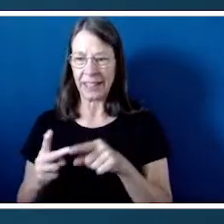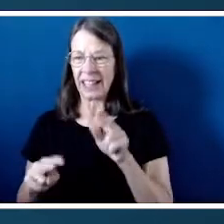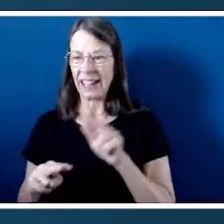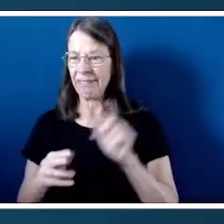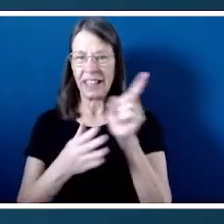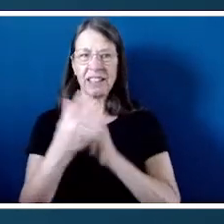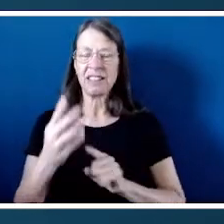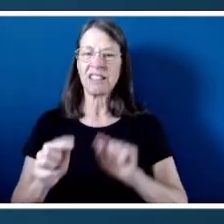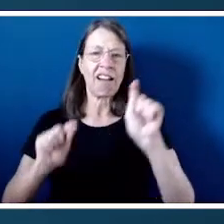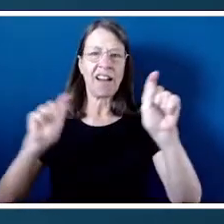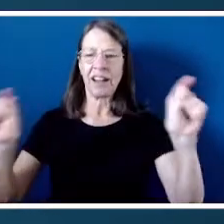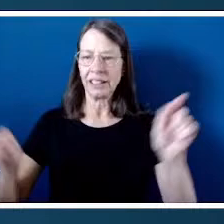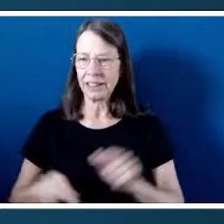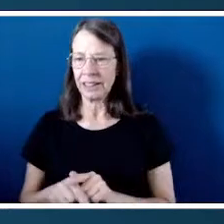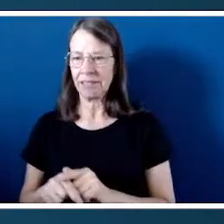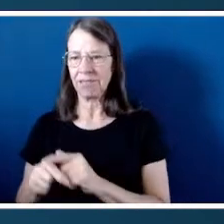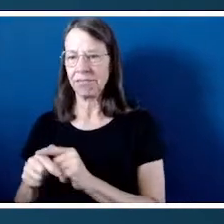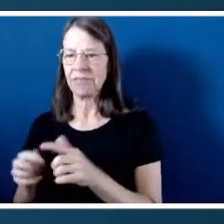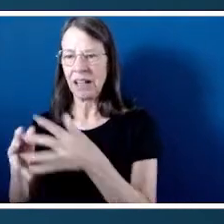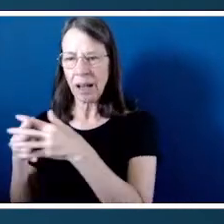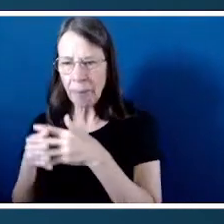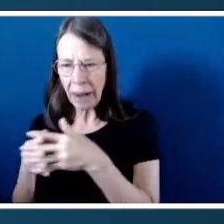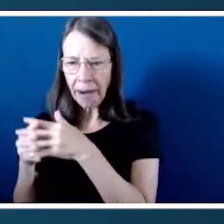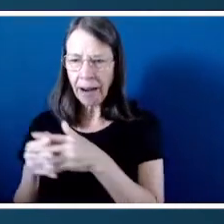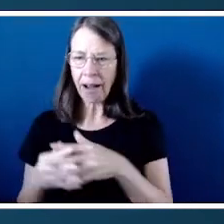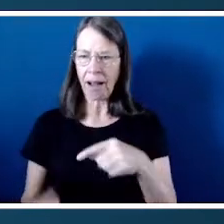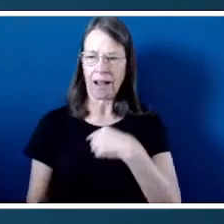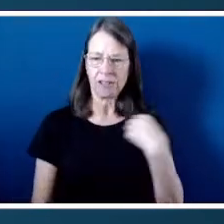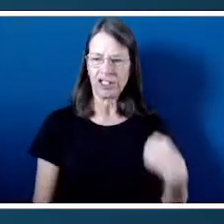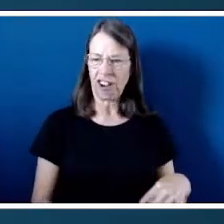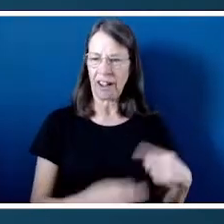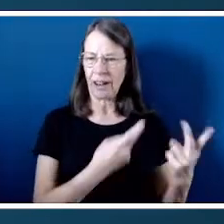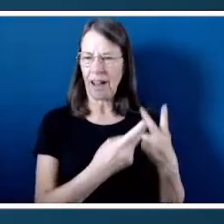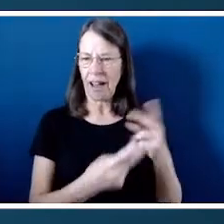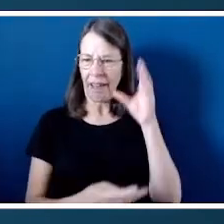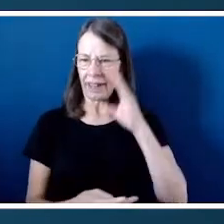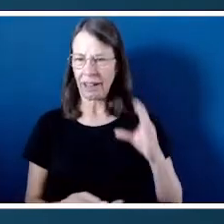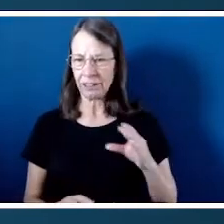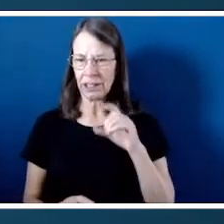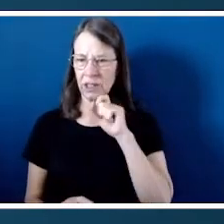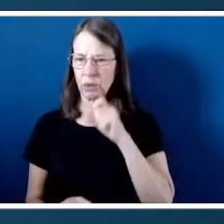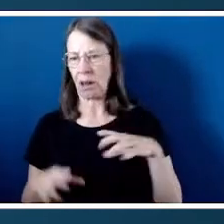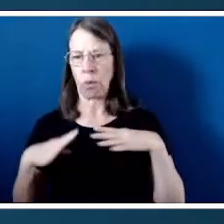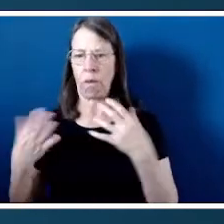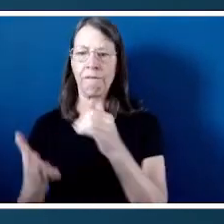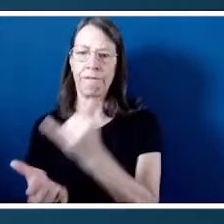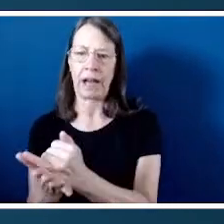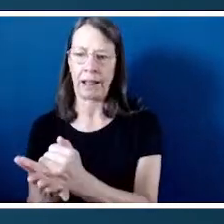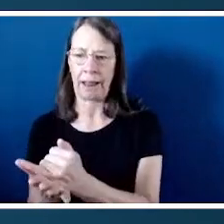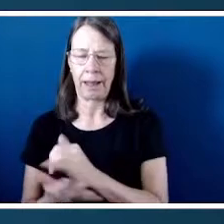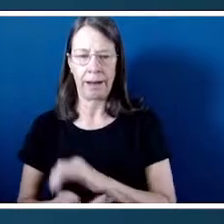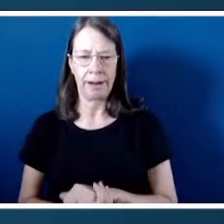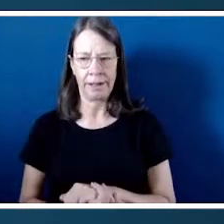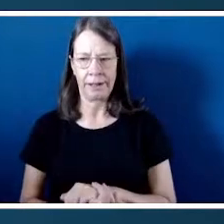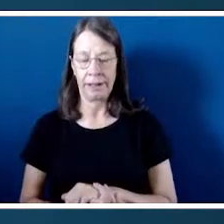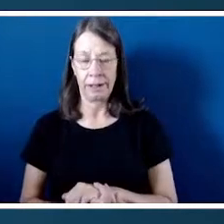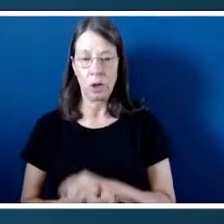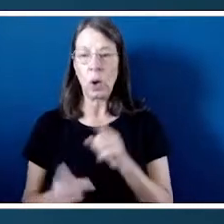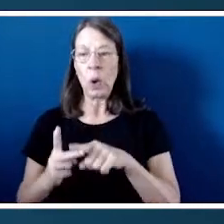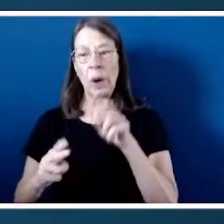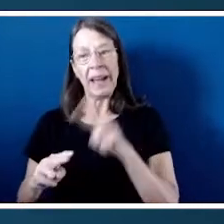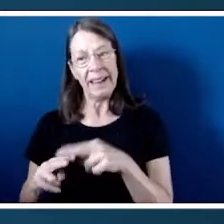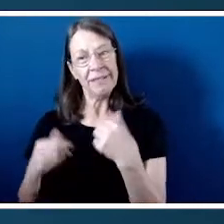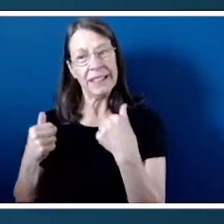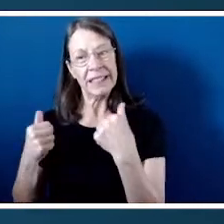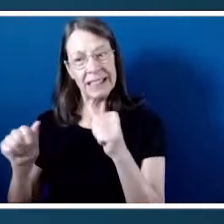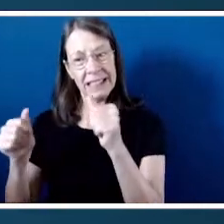these programs will fail at the very start. even if they do succeed in some of